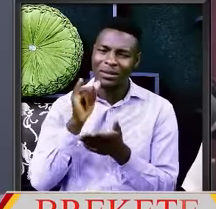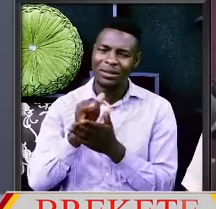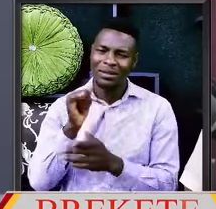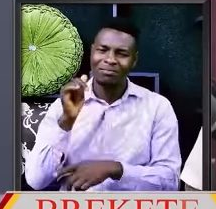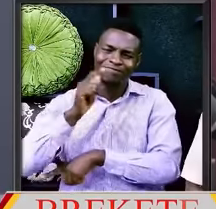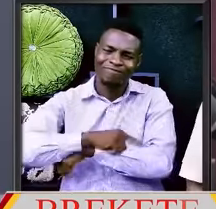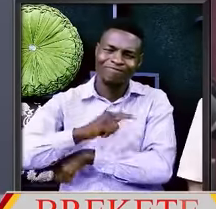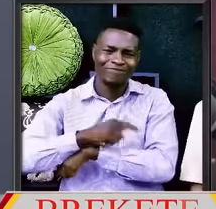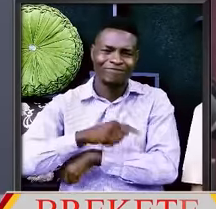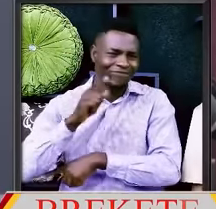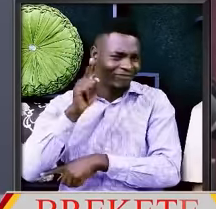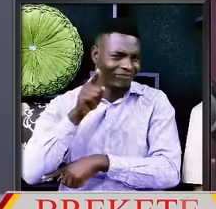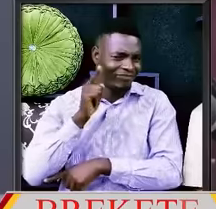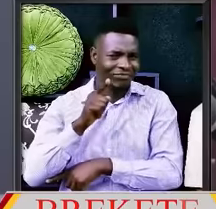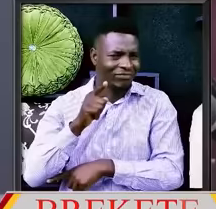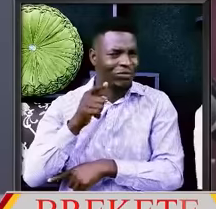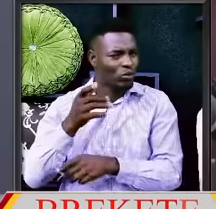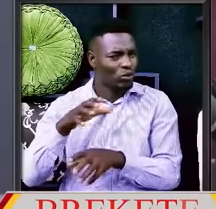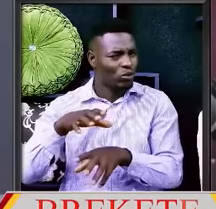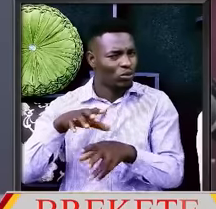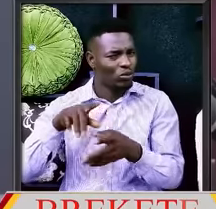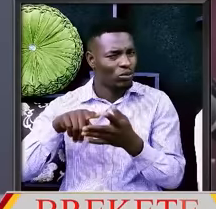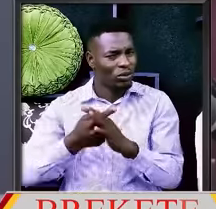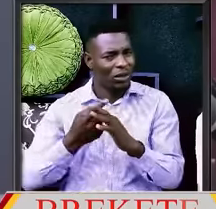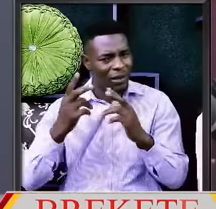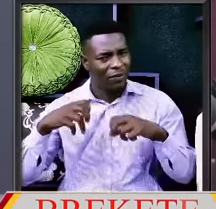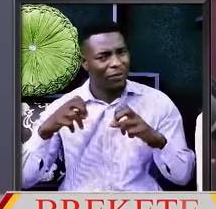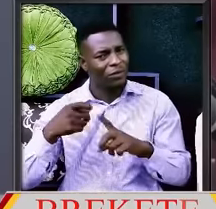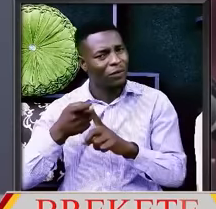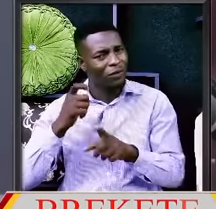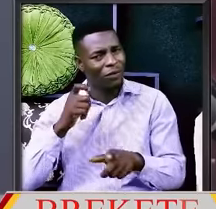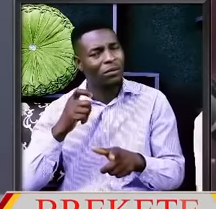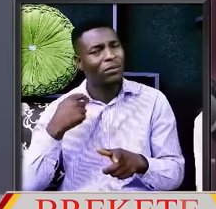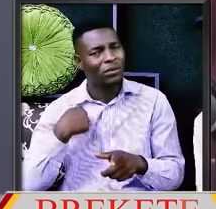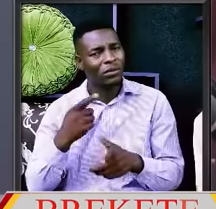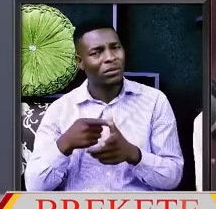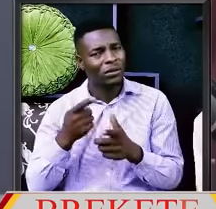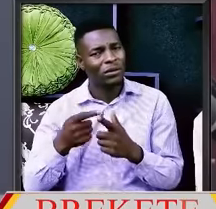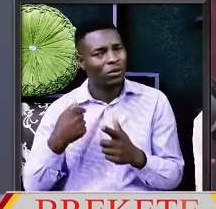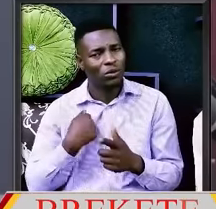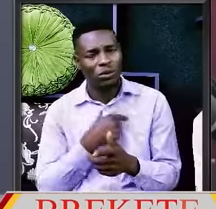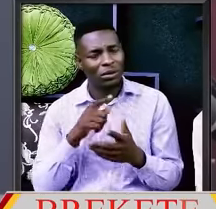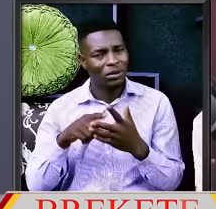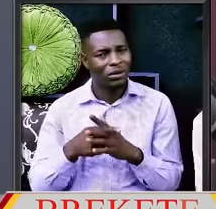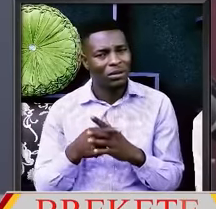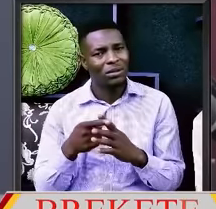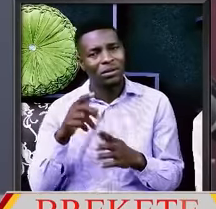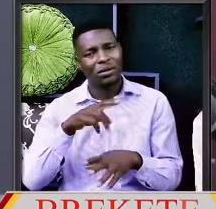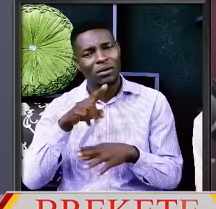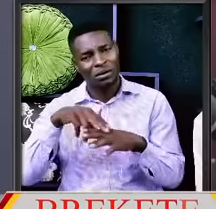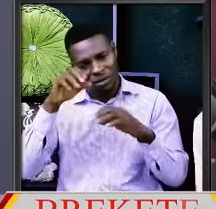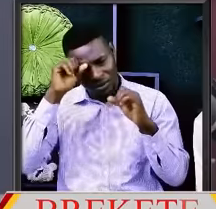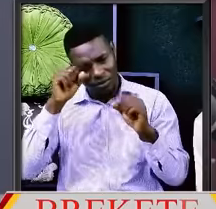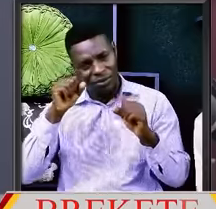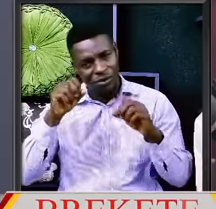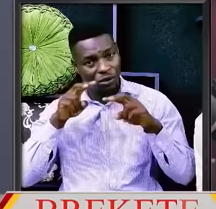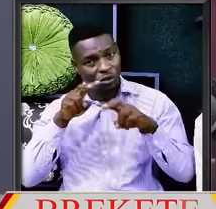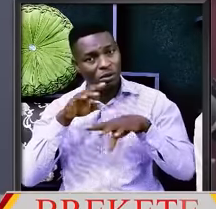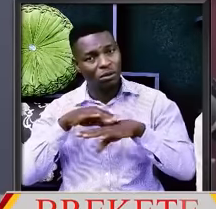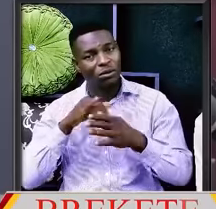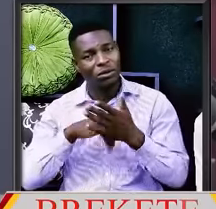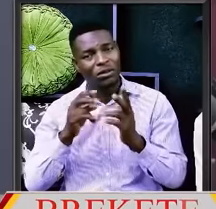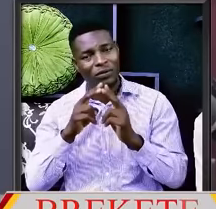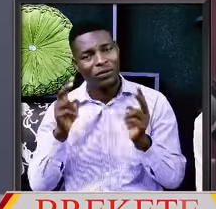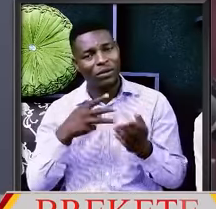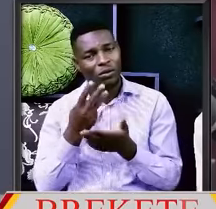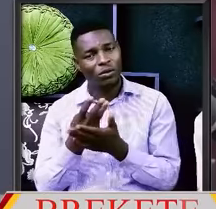to tailor the investigation from. Then we take that route, sir. Thank ordinary you. President, looking to it very well. Thank you. We'll see. Thank you,